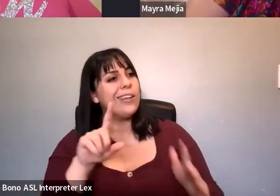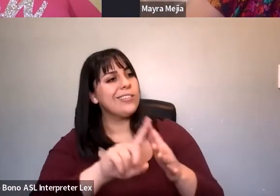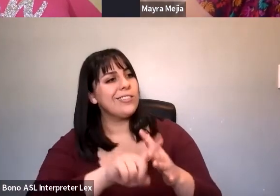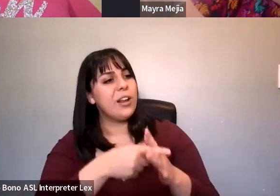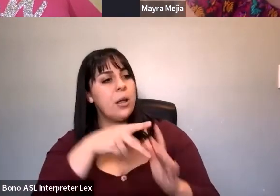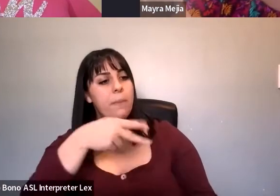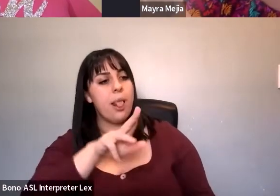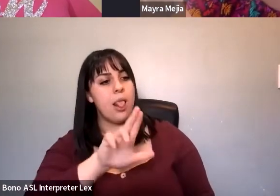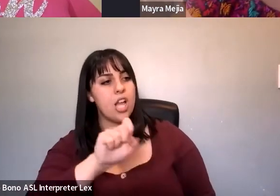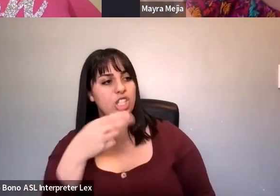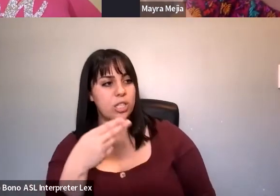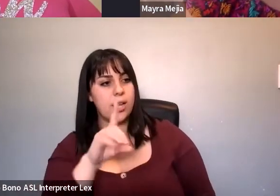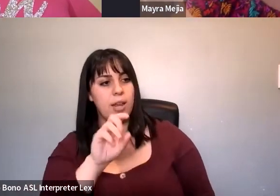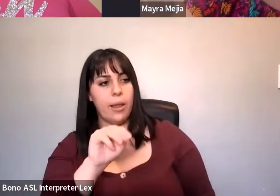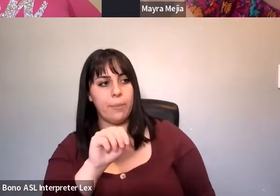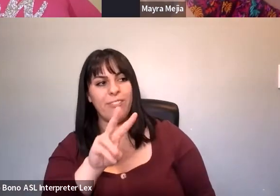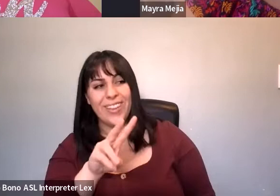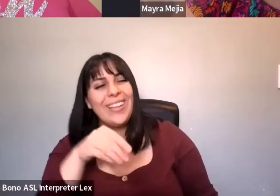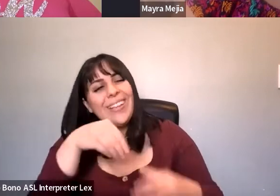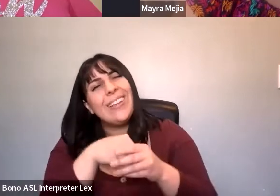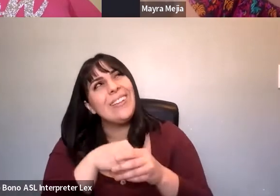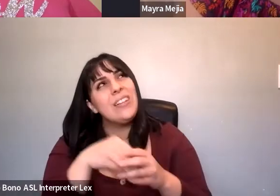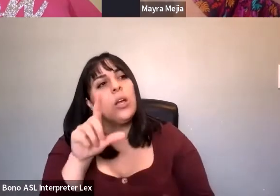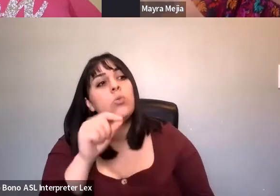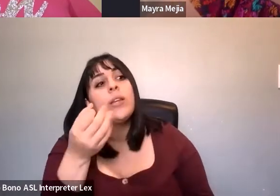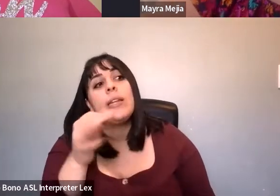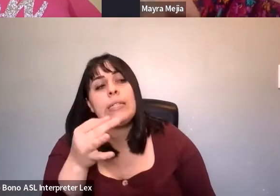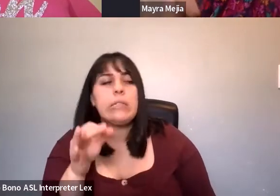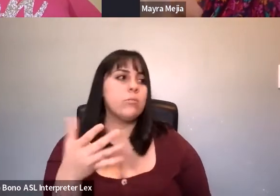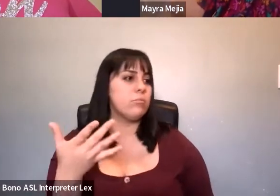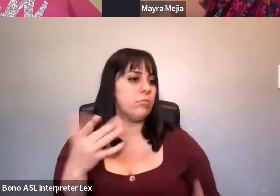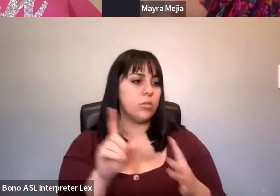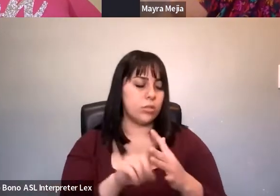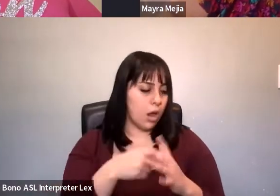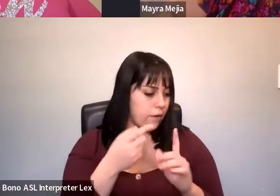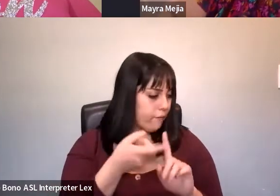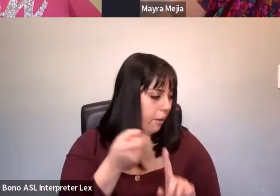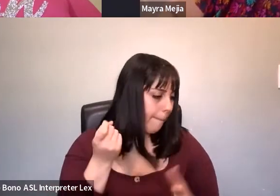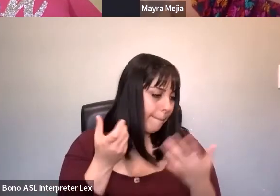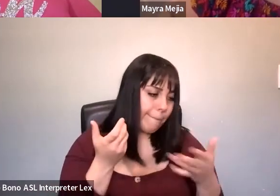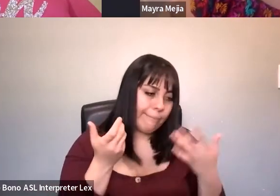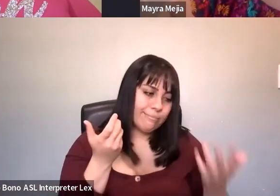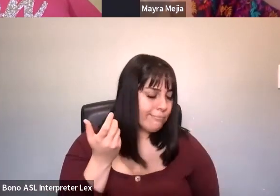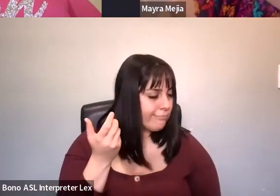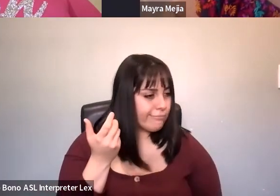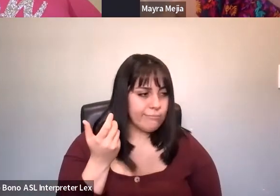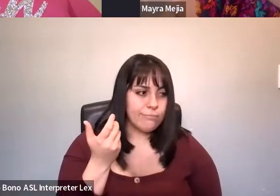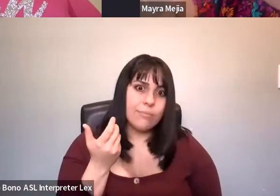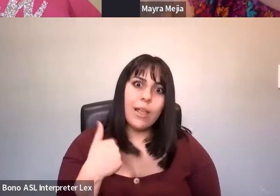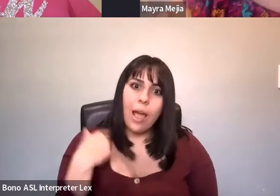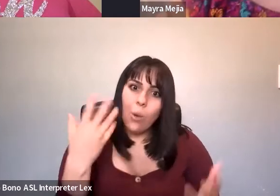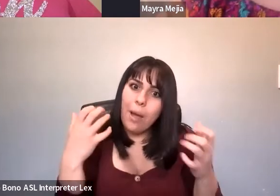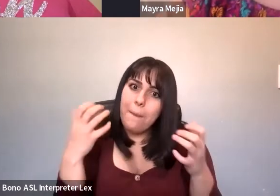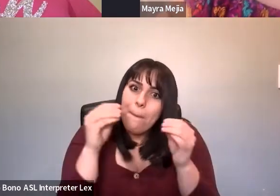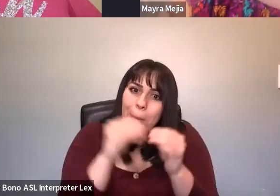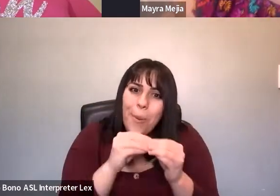like 2019. And it was just out of like, I want to have more fat friends to